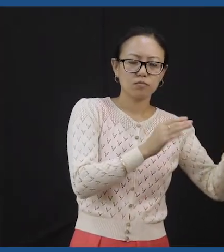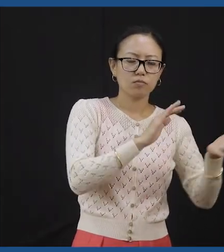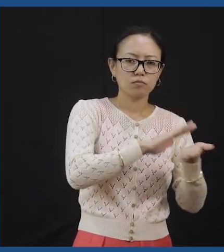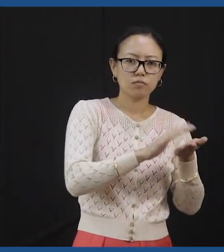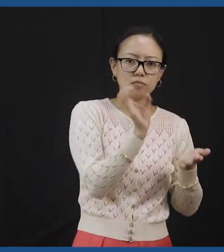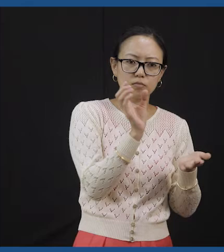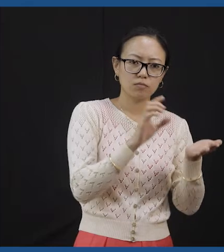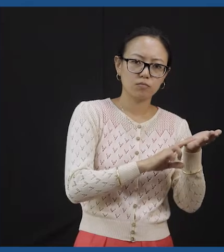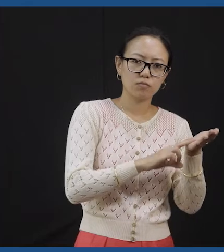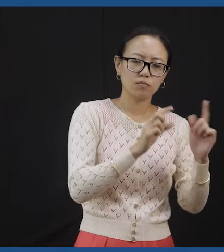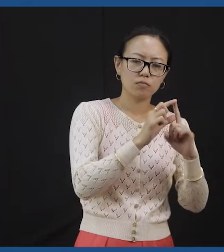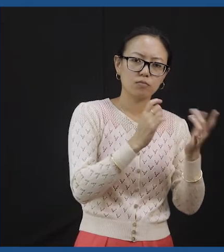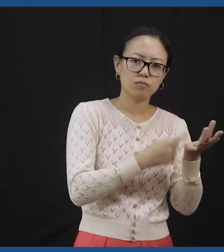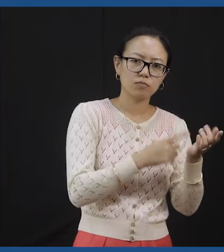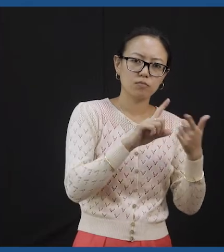the place value.